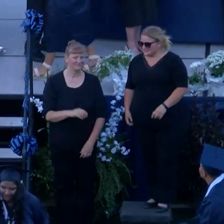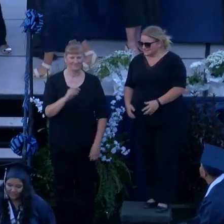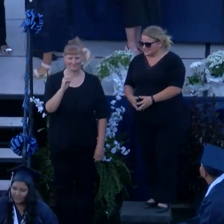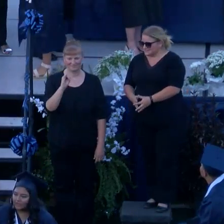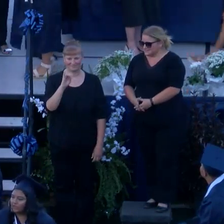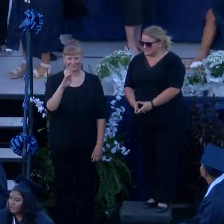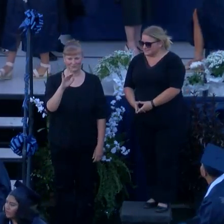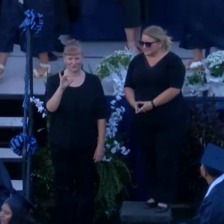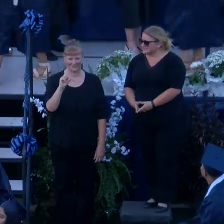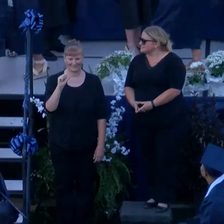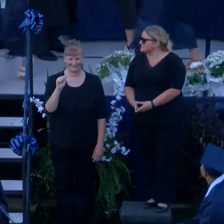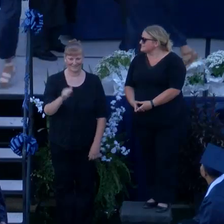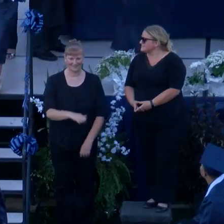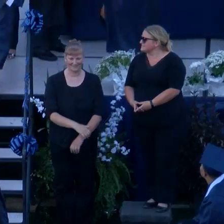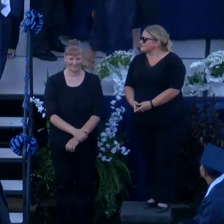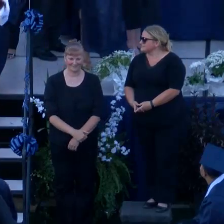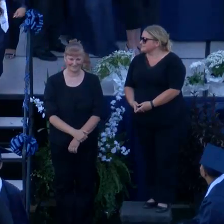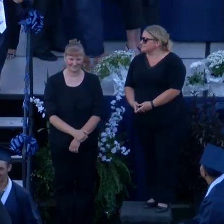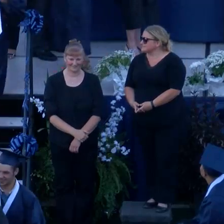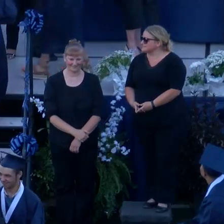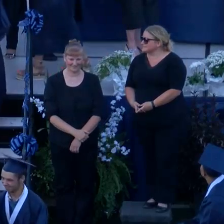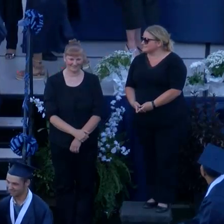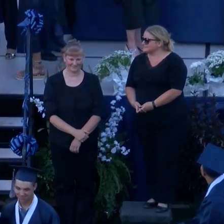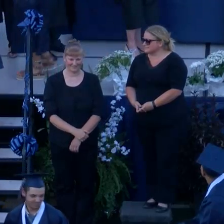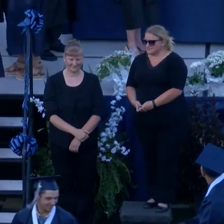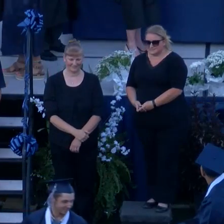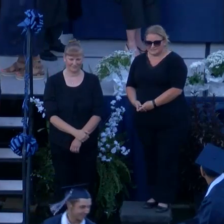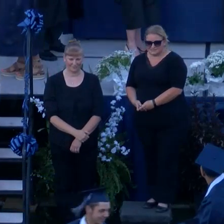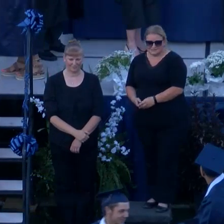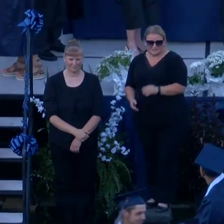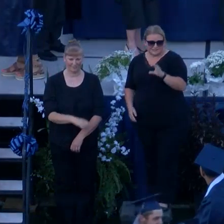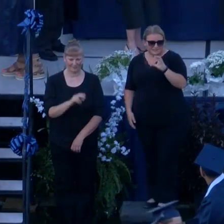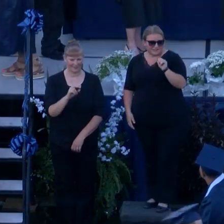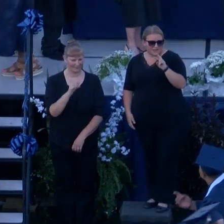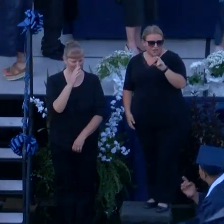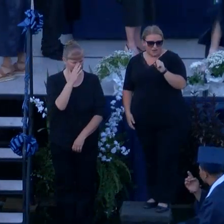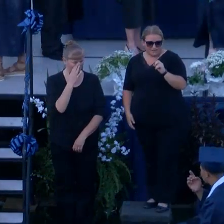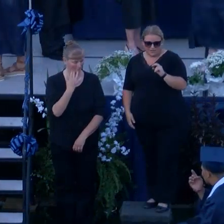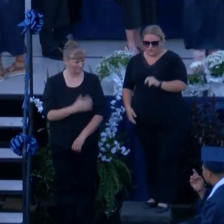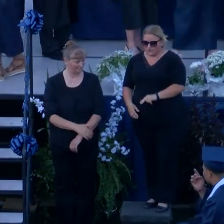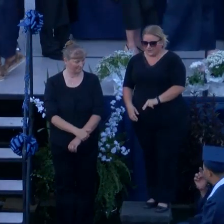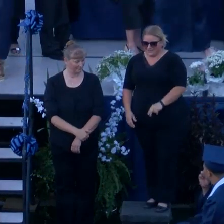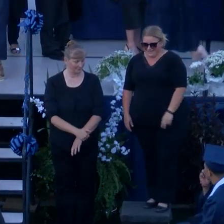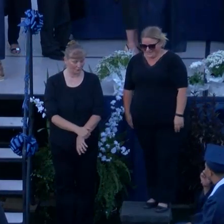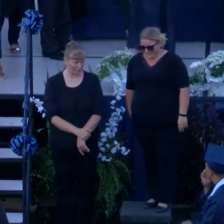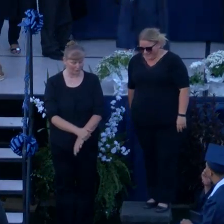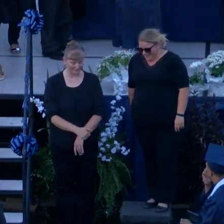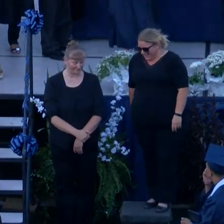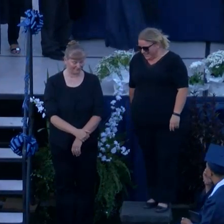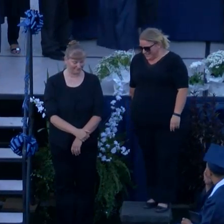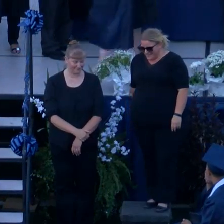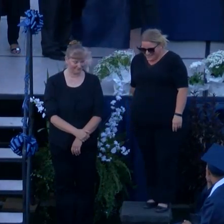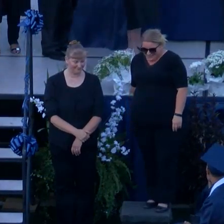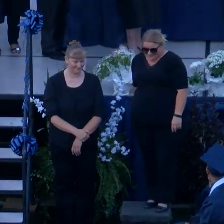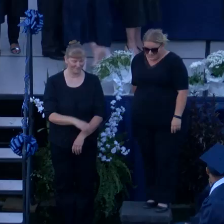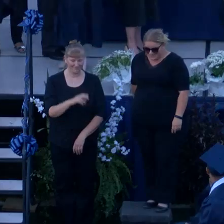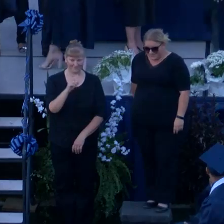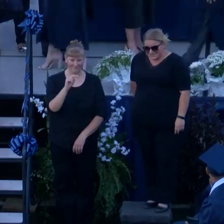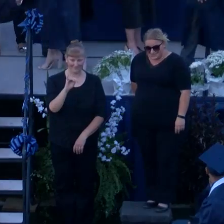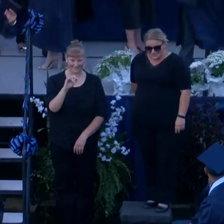Marissa Lagozo. Carson Bates. Macy